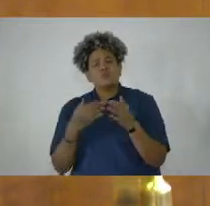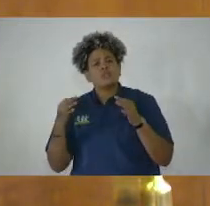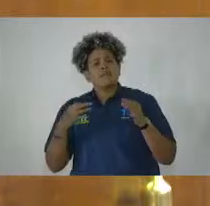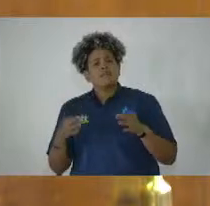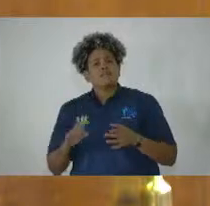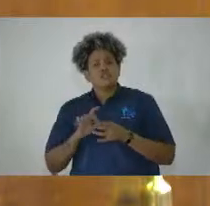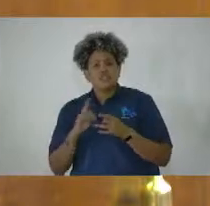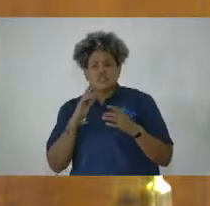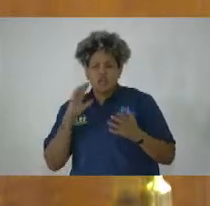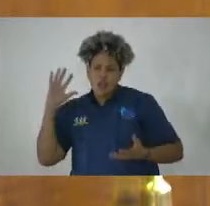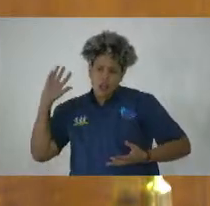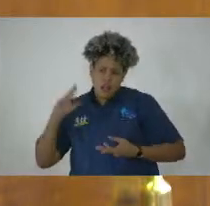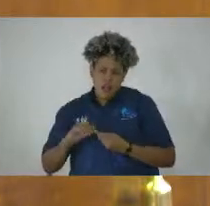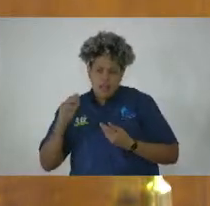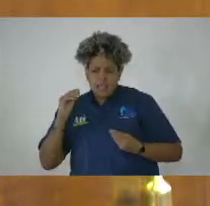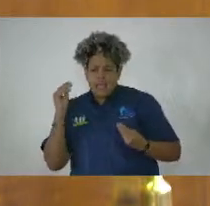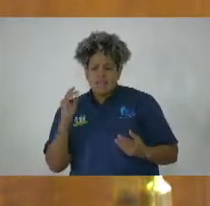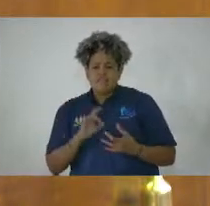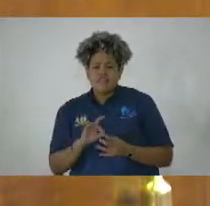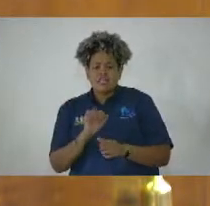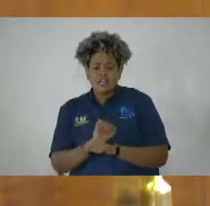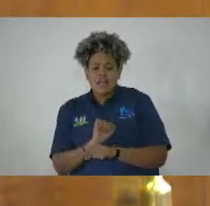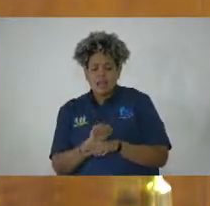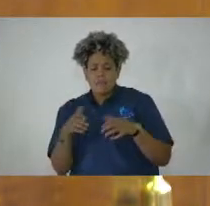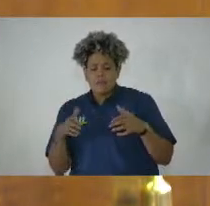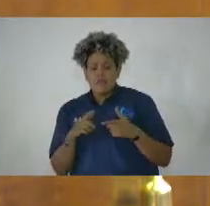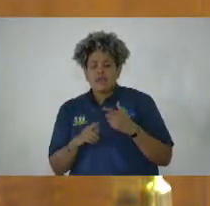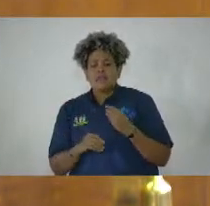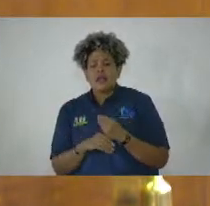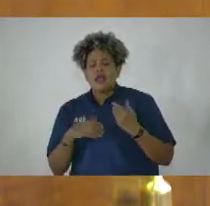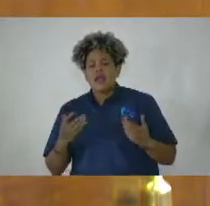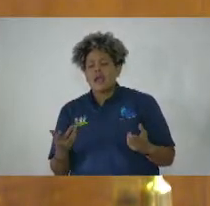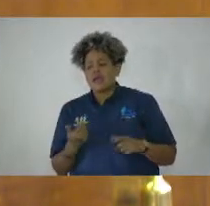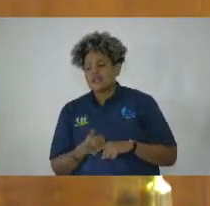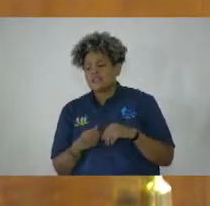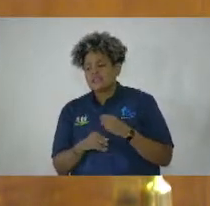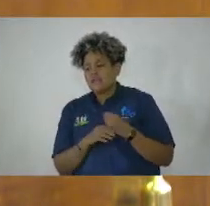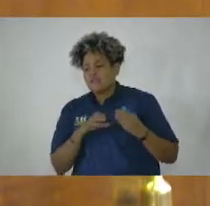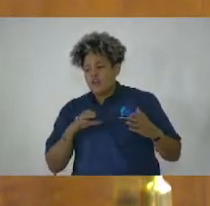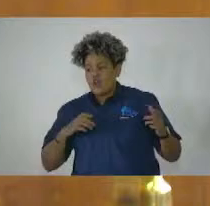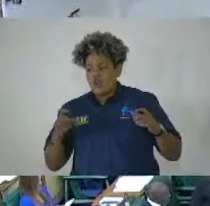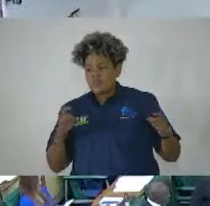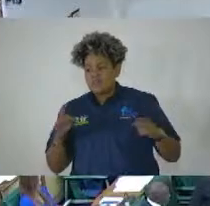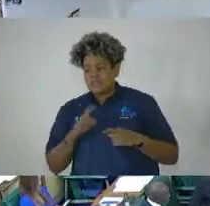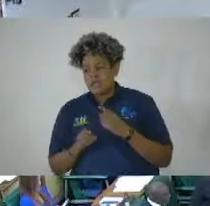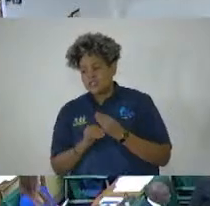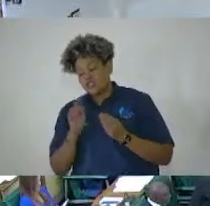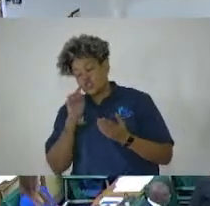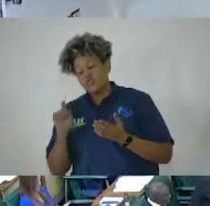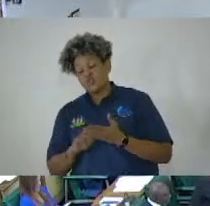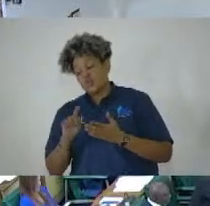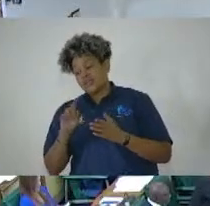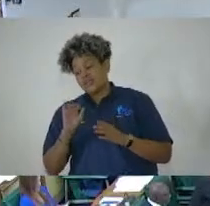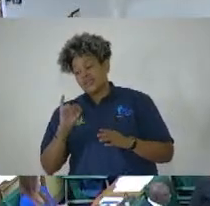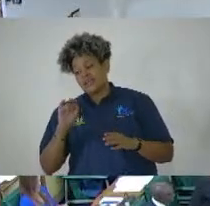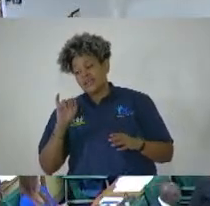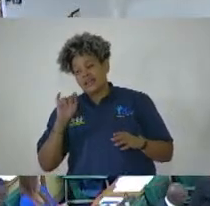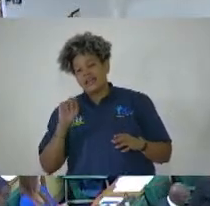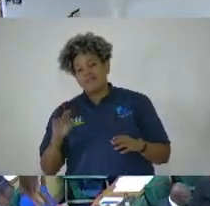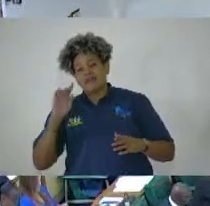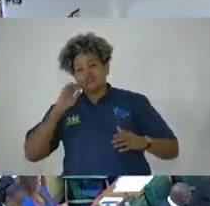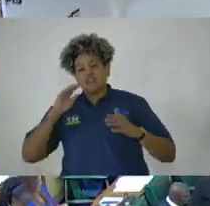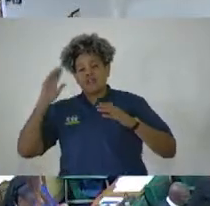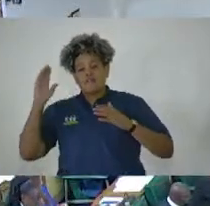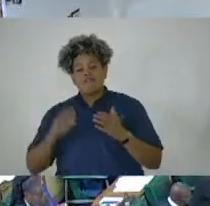in compiling information on the labor market. The committee also noted that inflation had fallen within